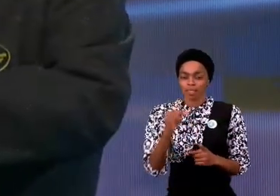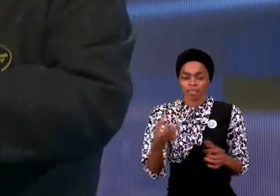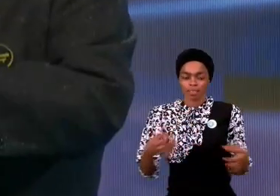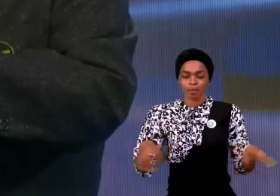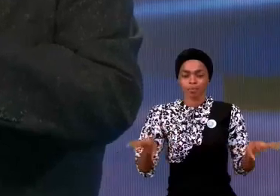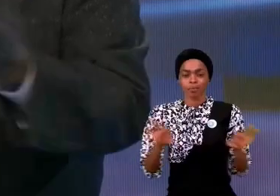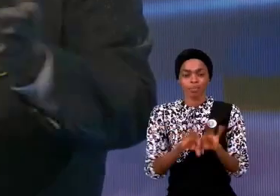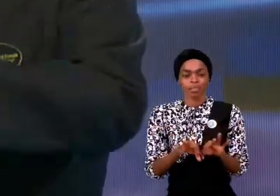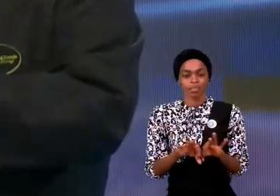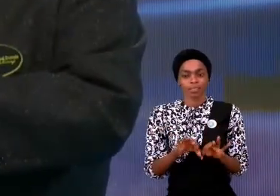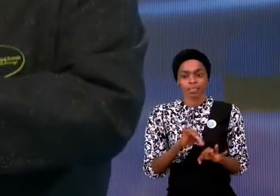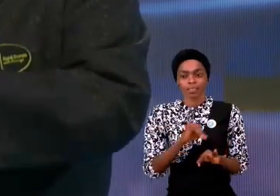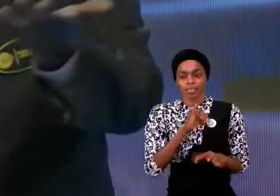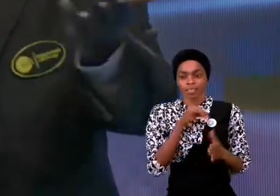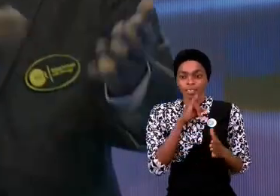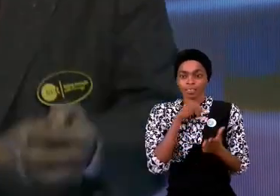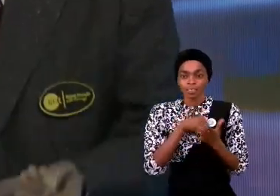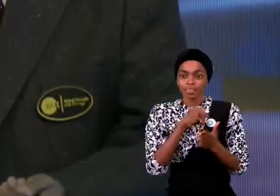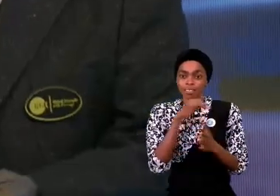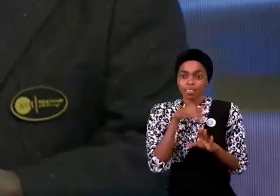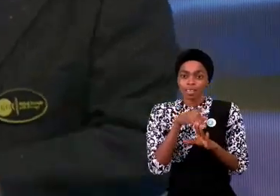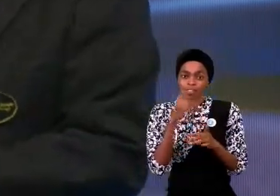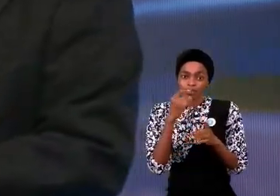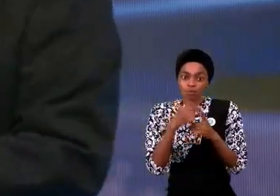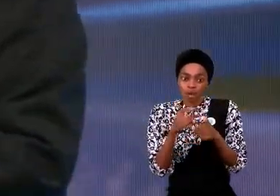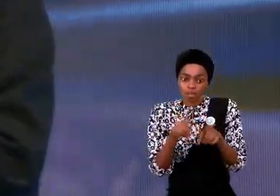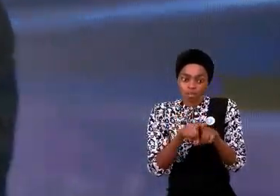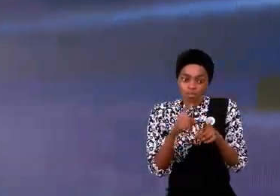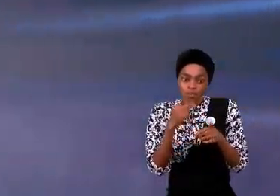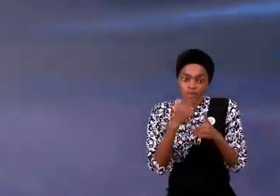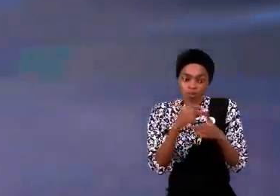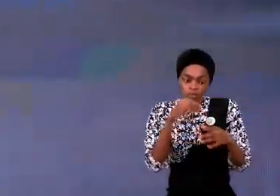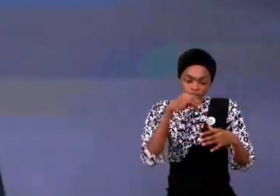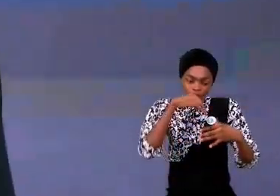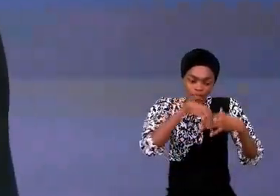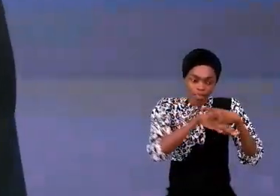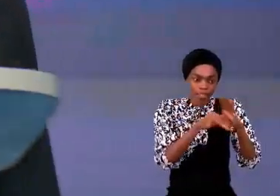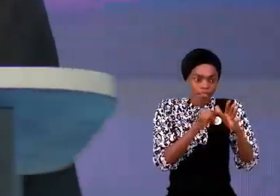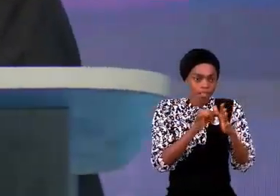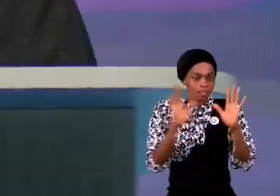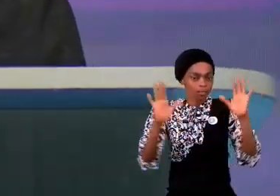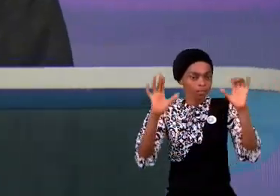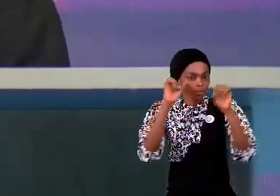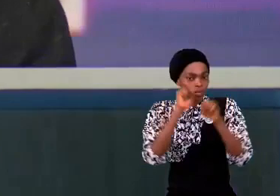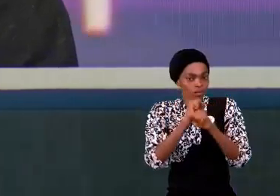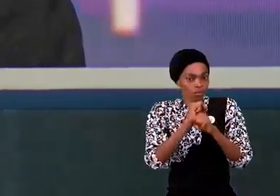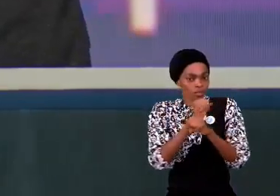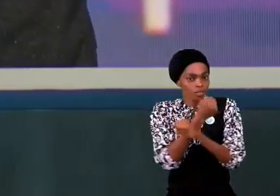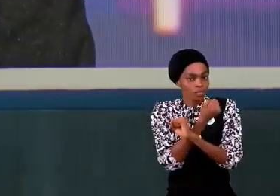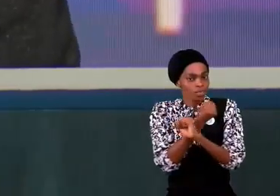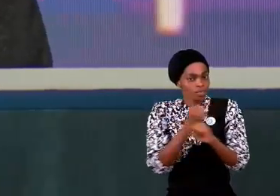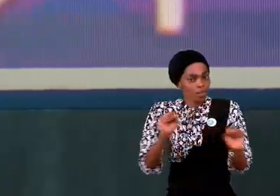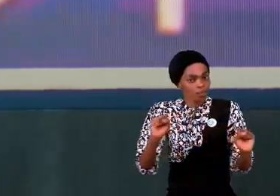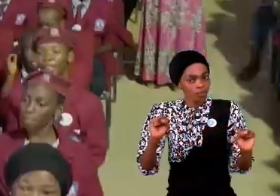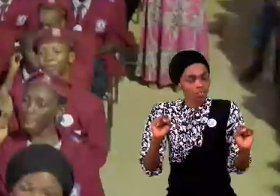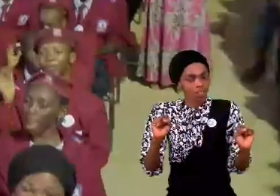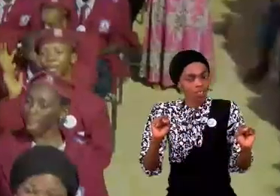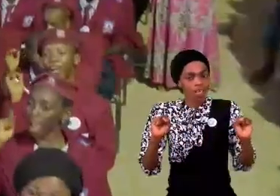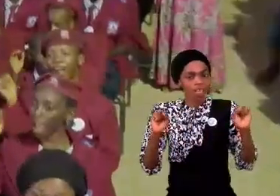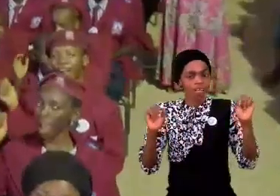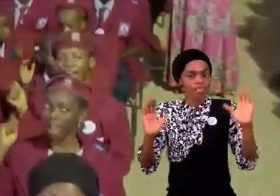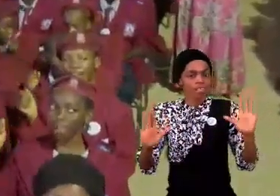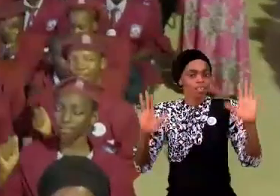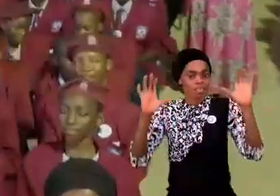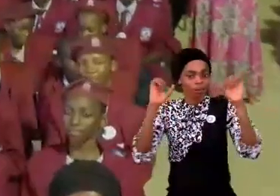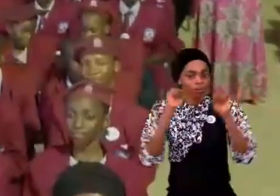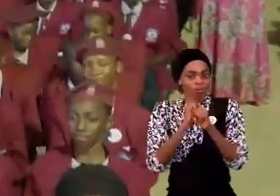salvation, signs and wonders will be taking place in every life. Amen. Amen. Look